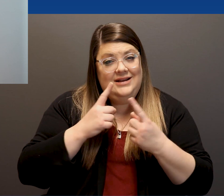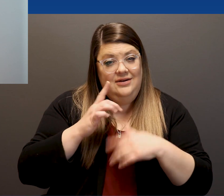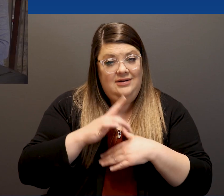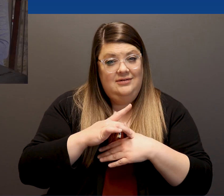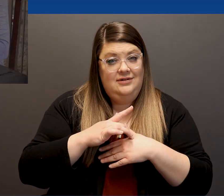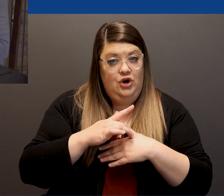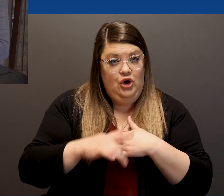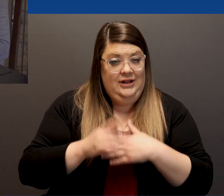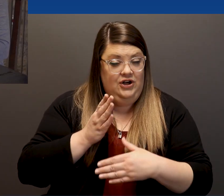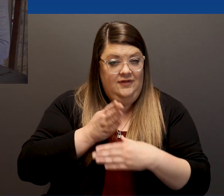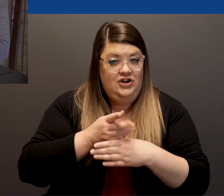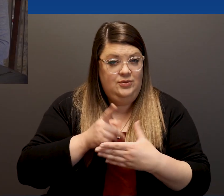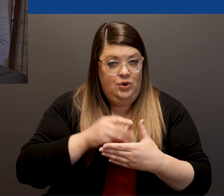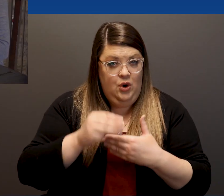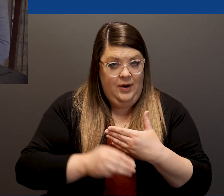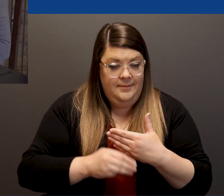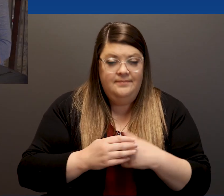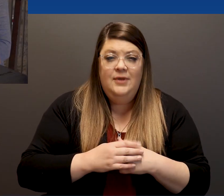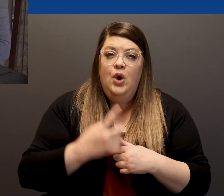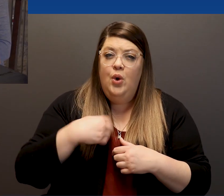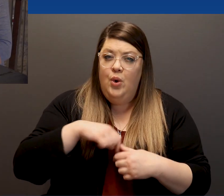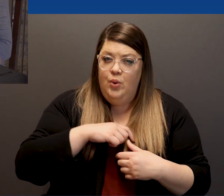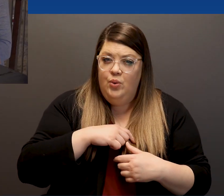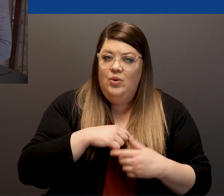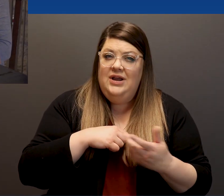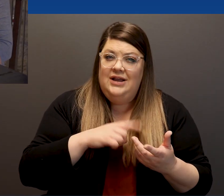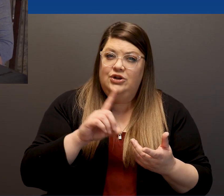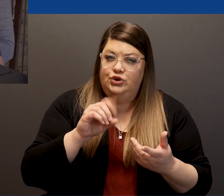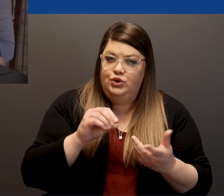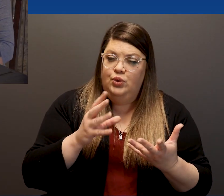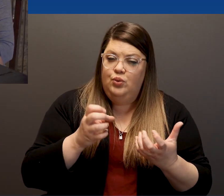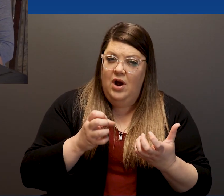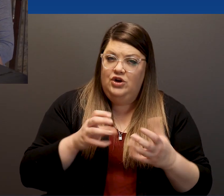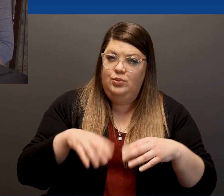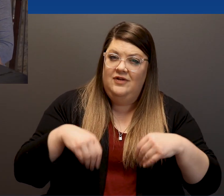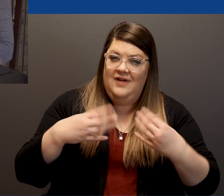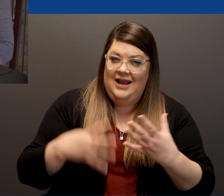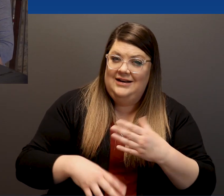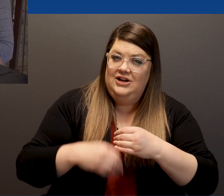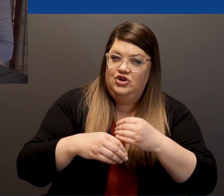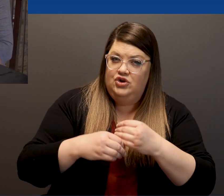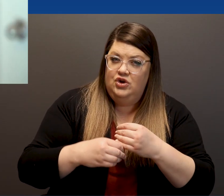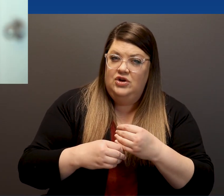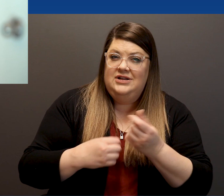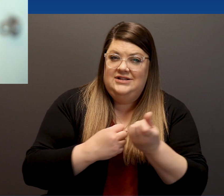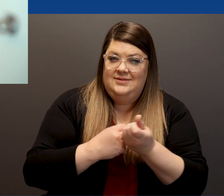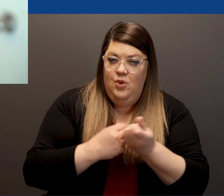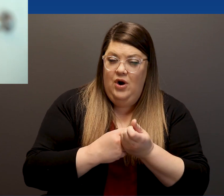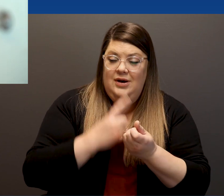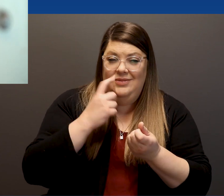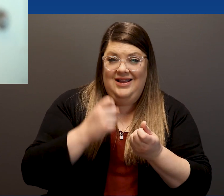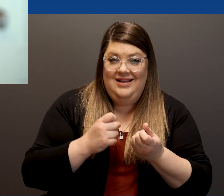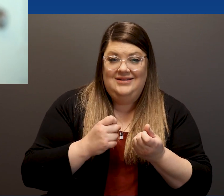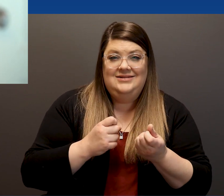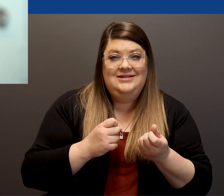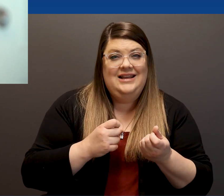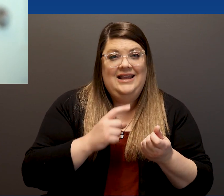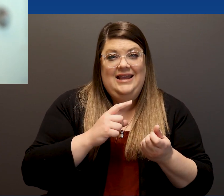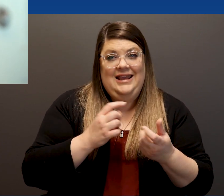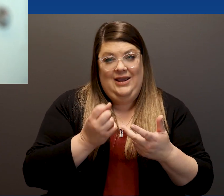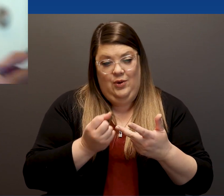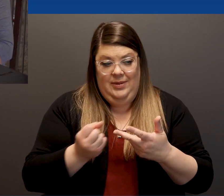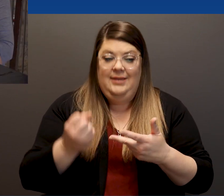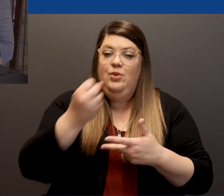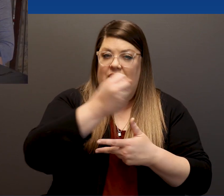Intervention Program, we do want to provide you some additional supports because he falls into this